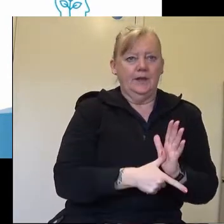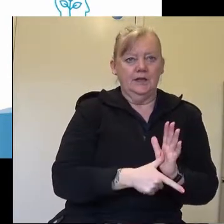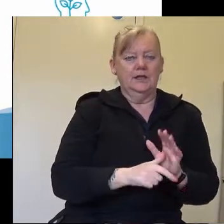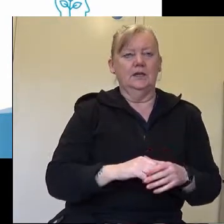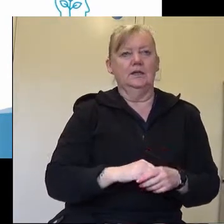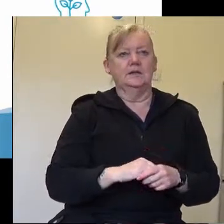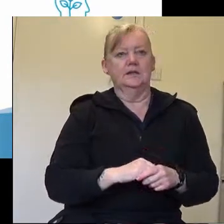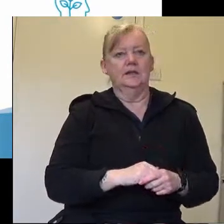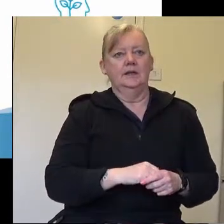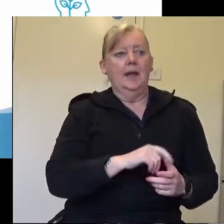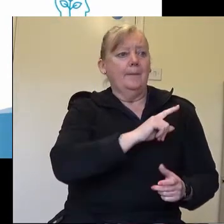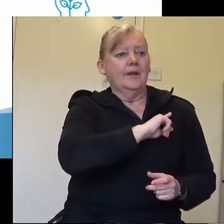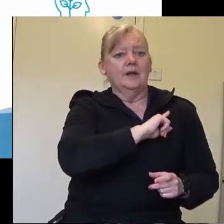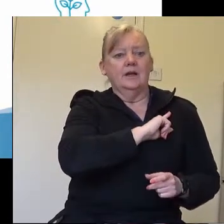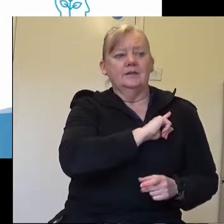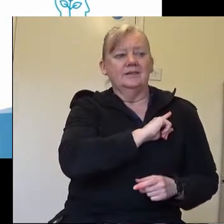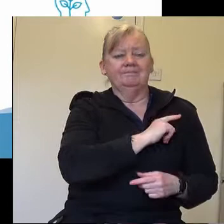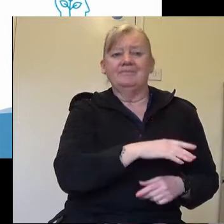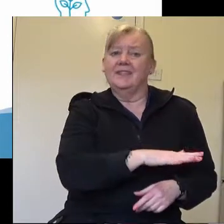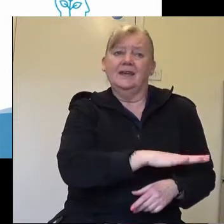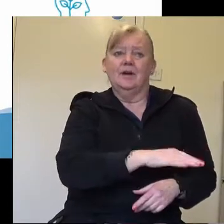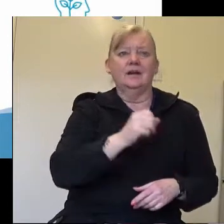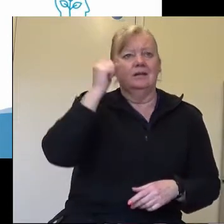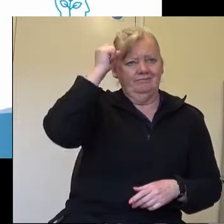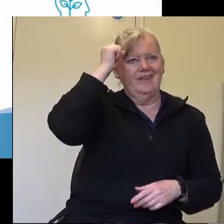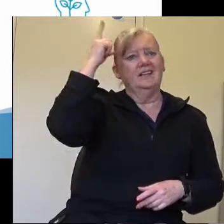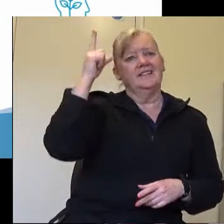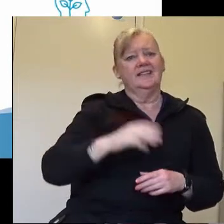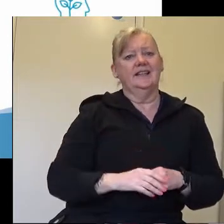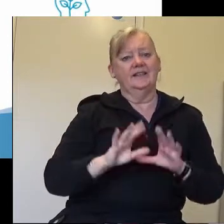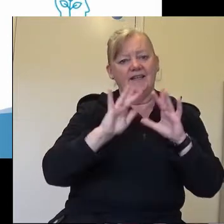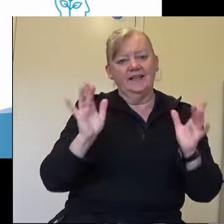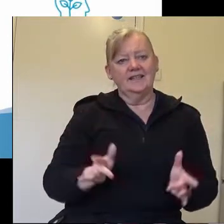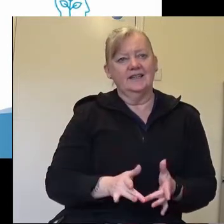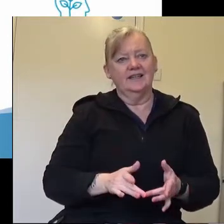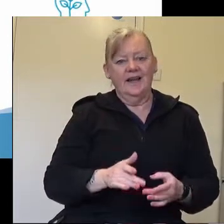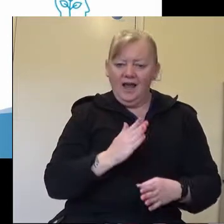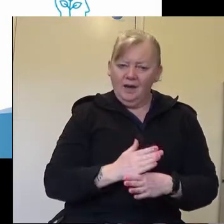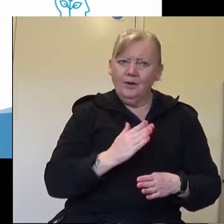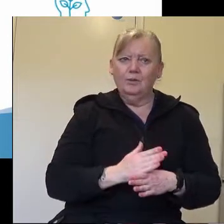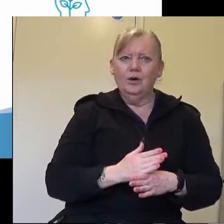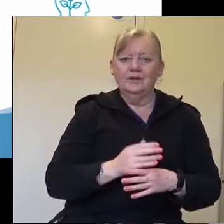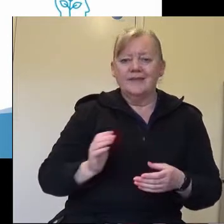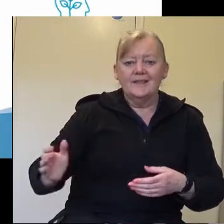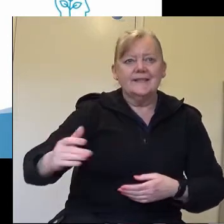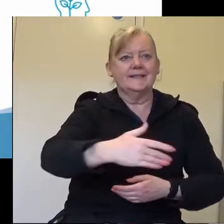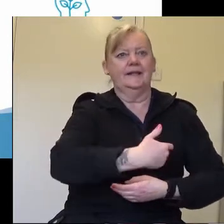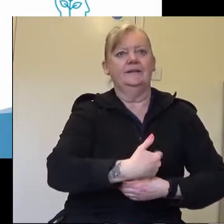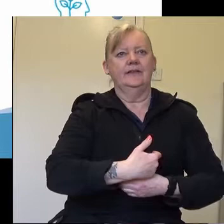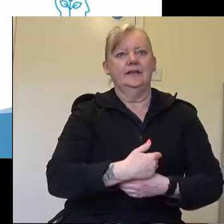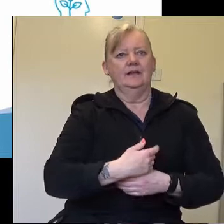disabilities, because they might not necessarily understanding the whole